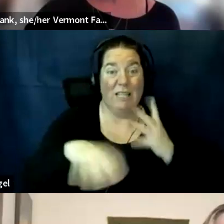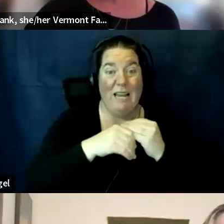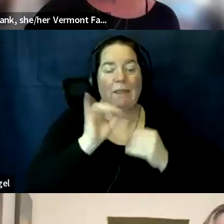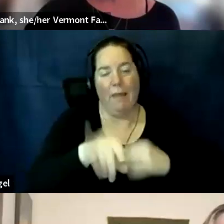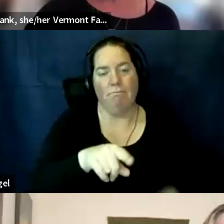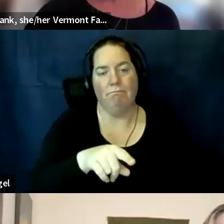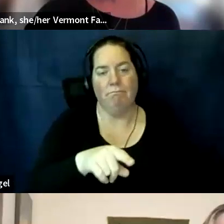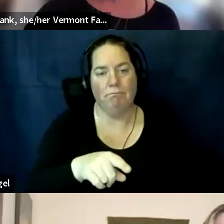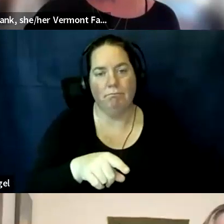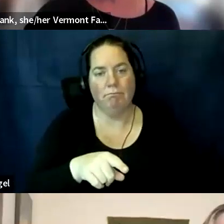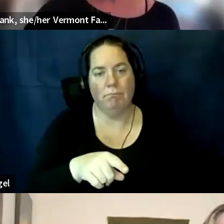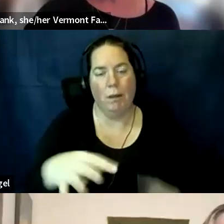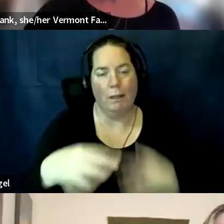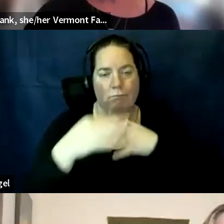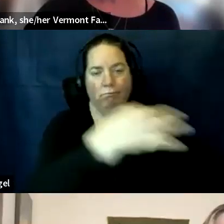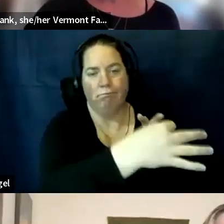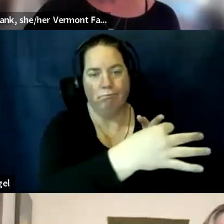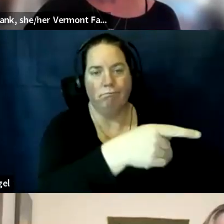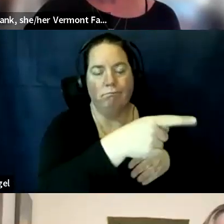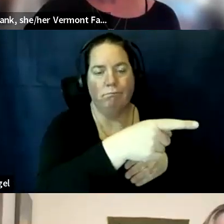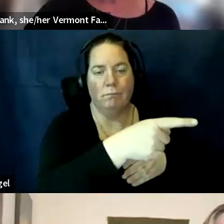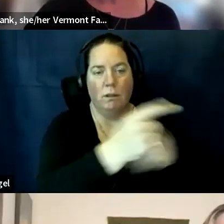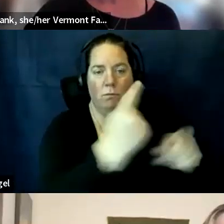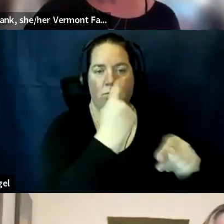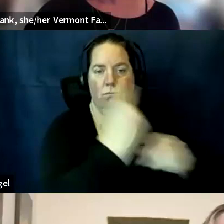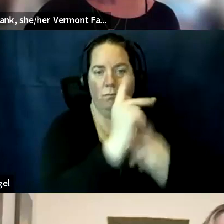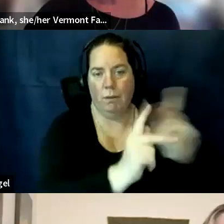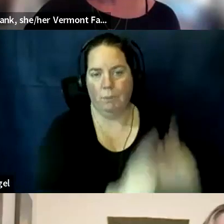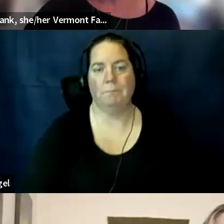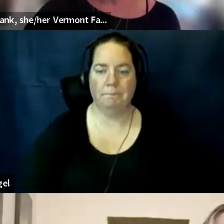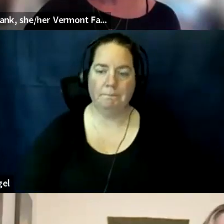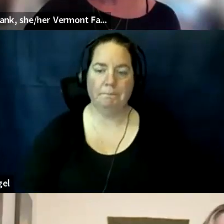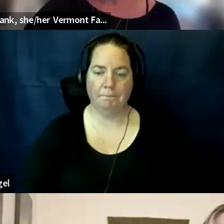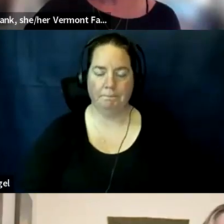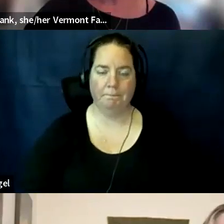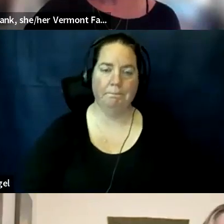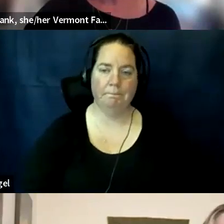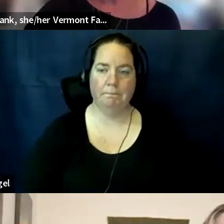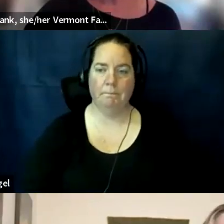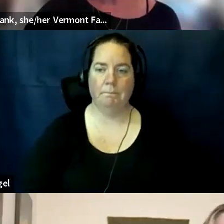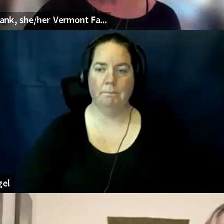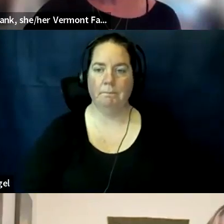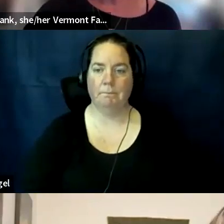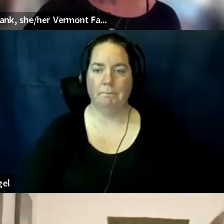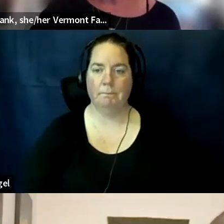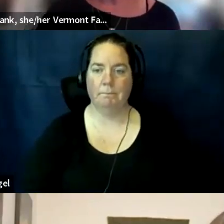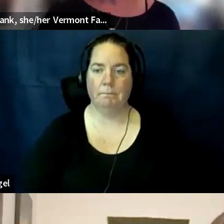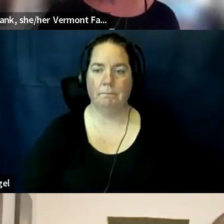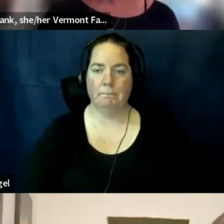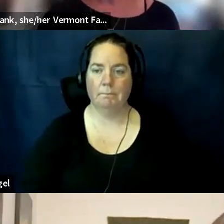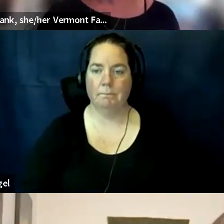that call to the necessary people. Great.